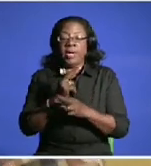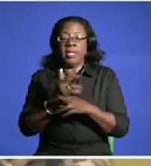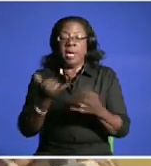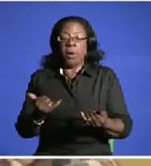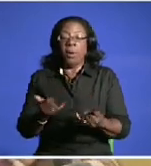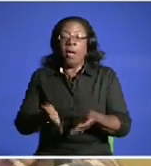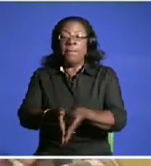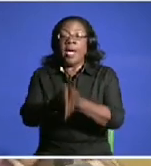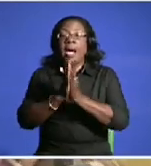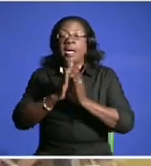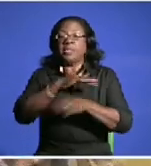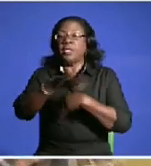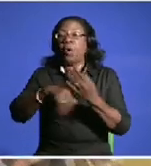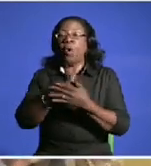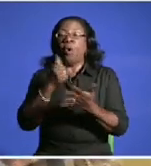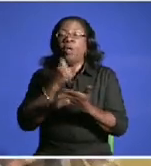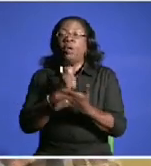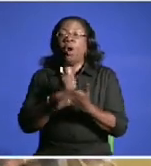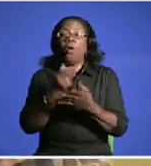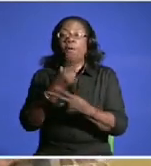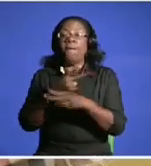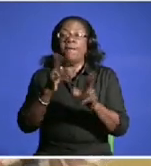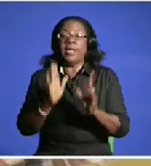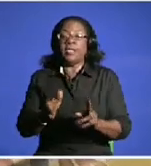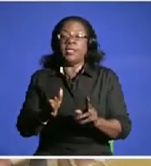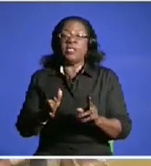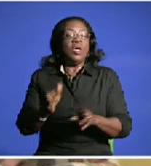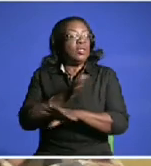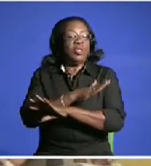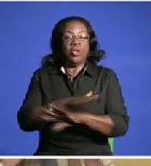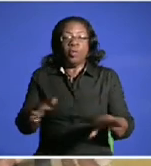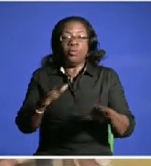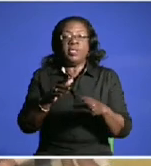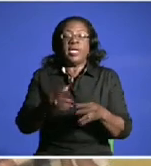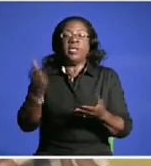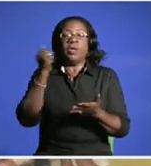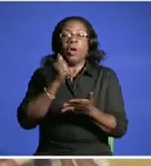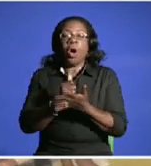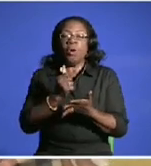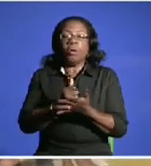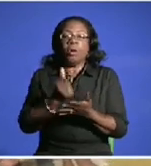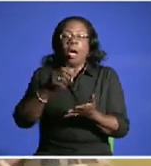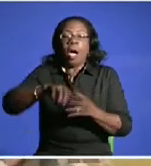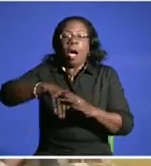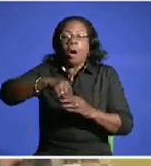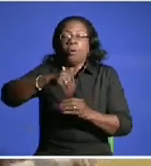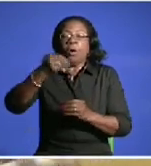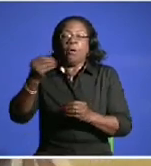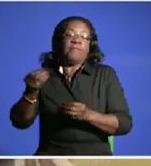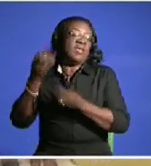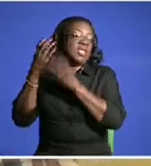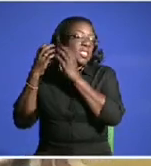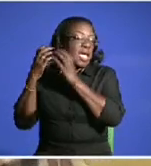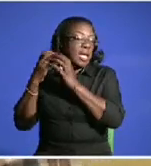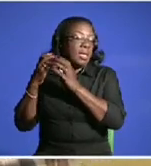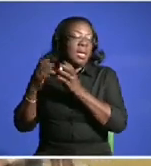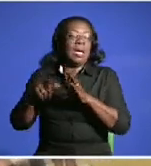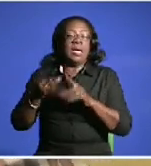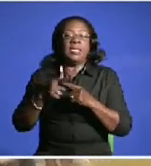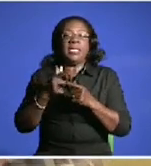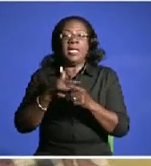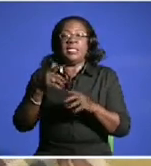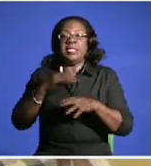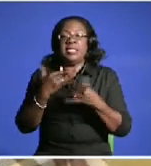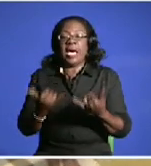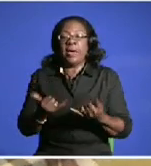vendors not to take the Conch out of the shell until it's ordered. And let's see how best we can do that.